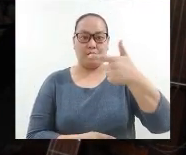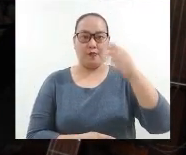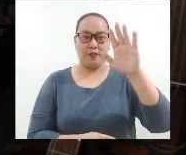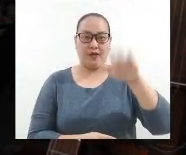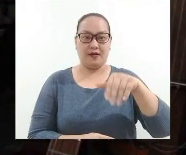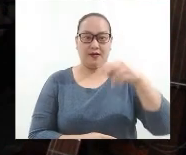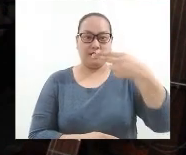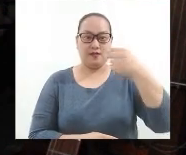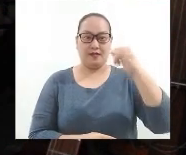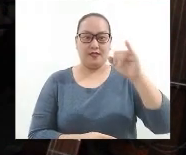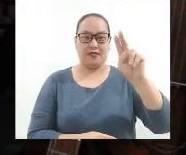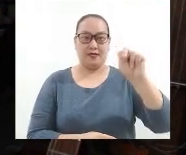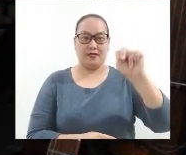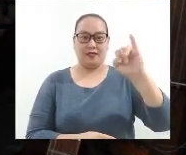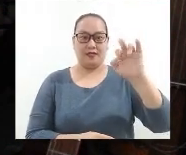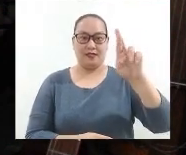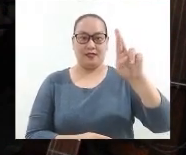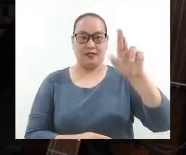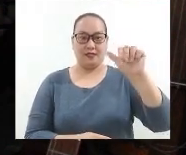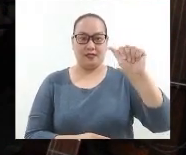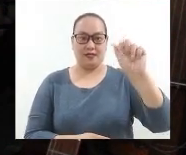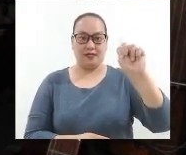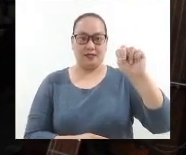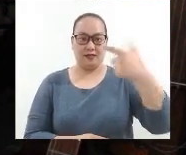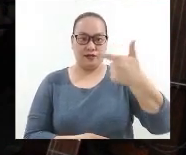sabi ko, Bayang Magiliw ang unang linya.